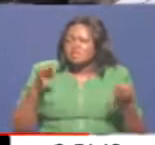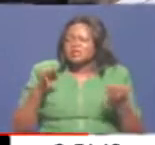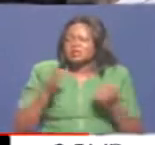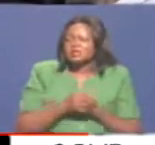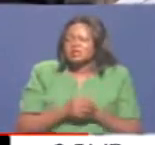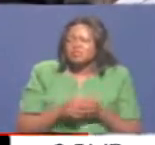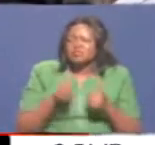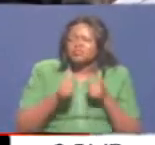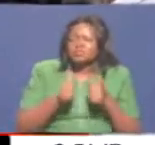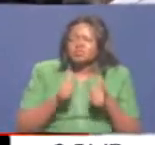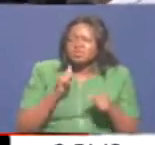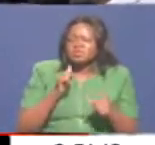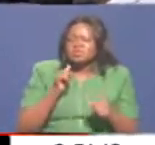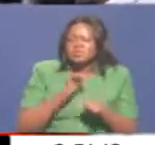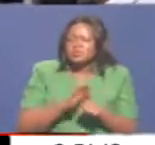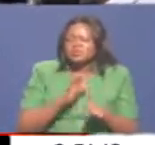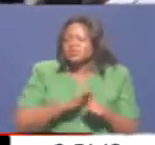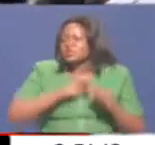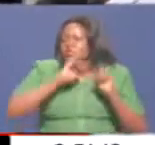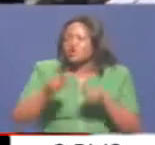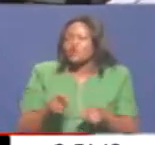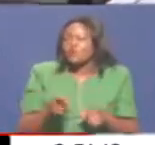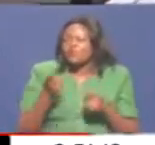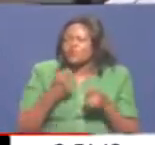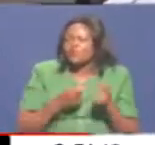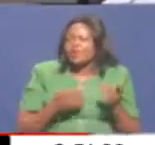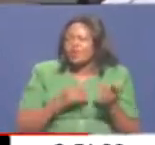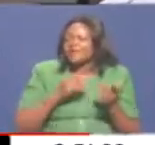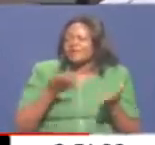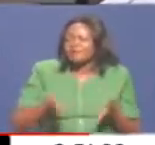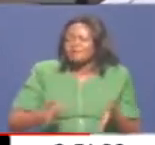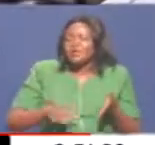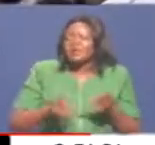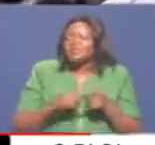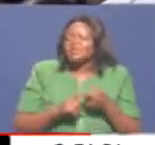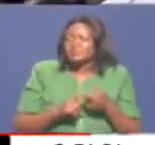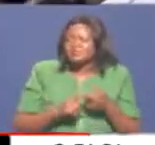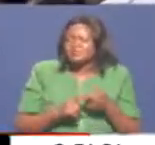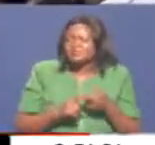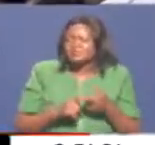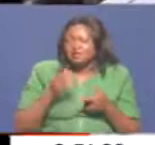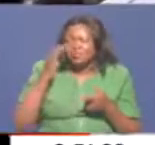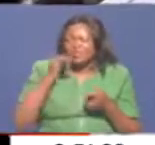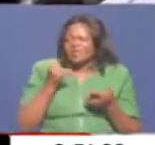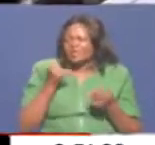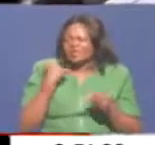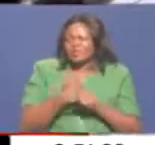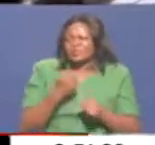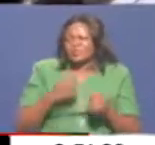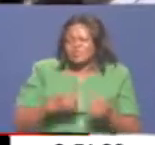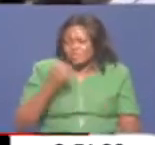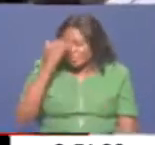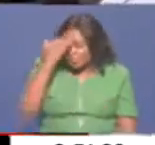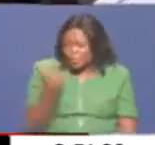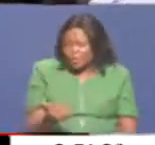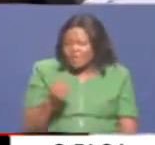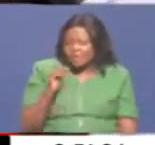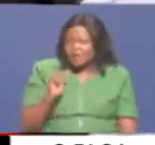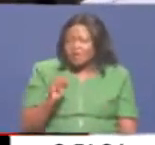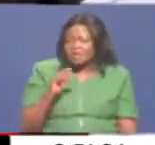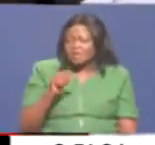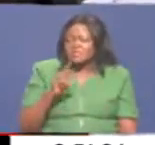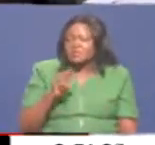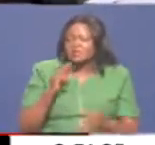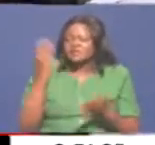which moves all the way from Mombasa all the way to this place. Why are we doing that? It is because SGR ends at